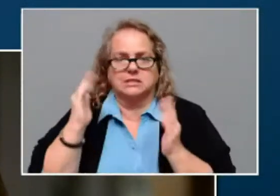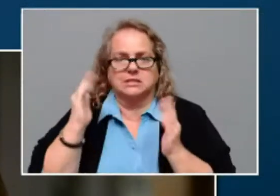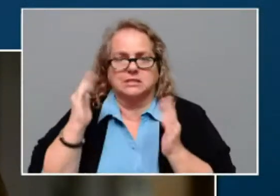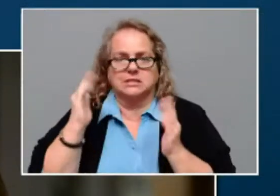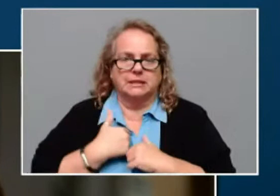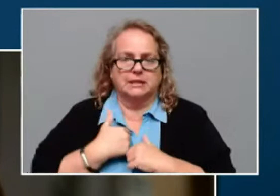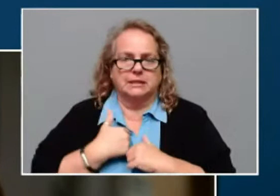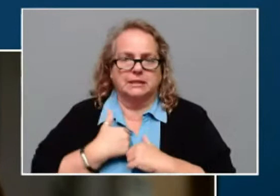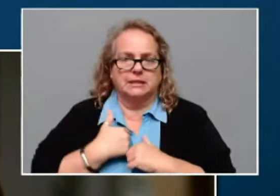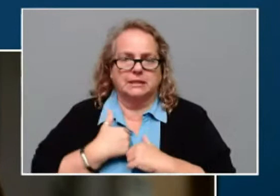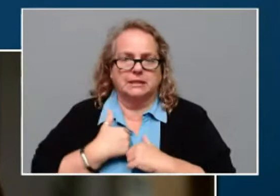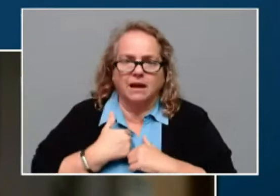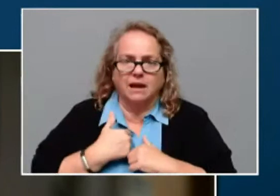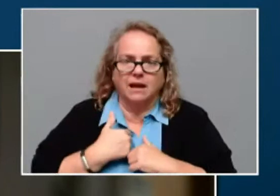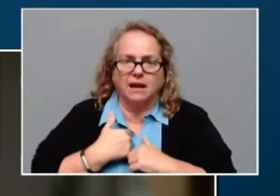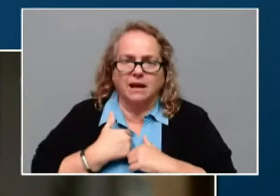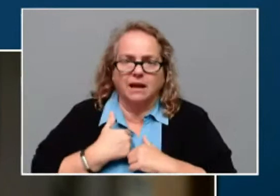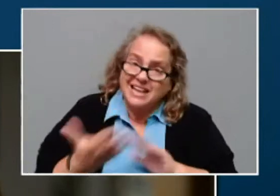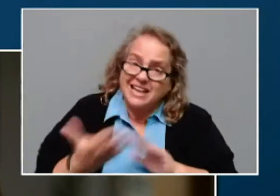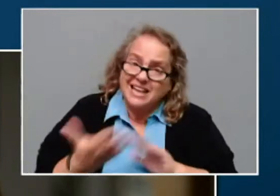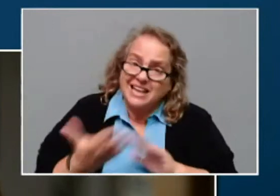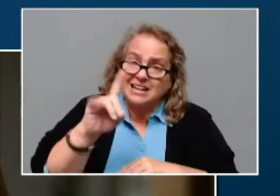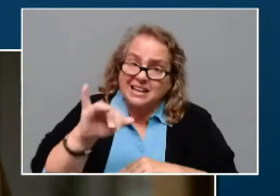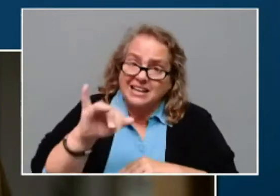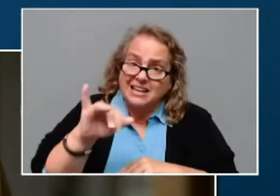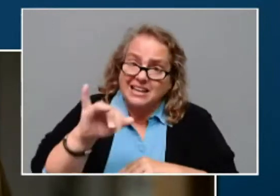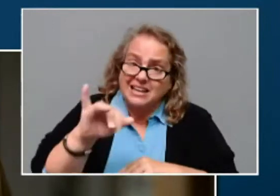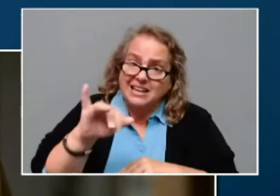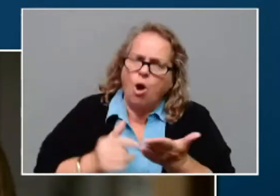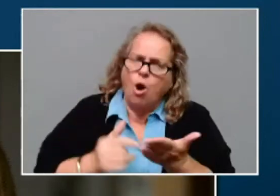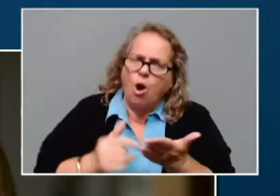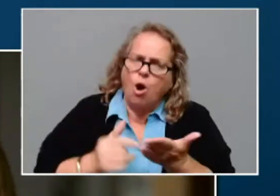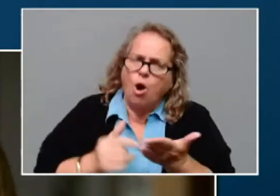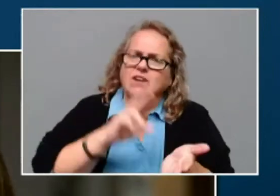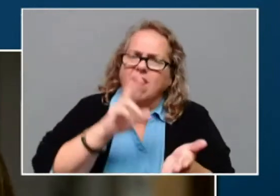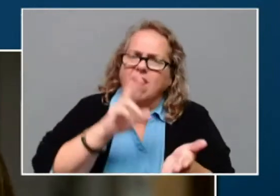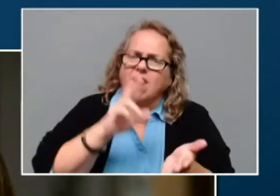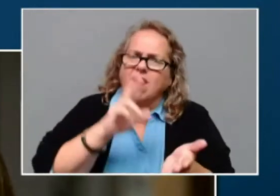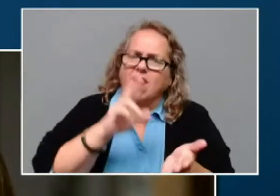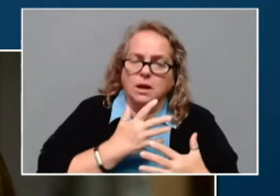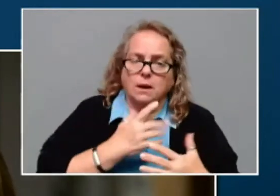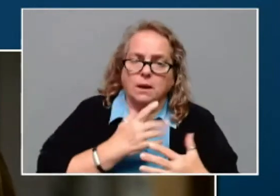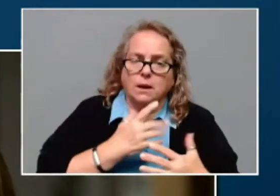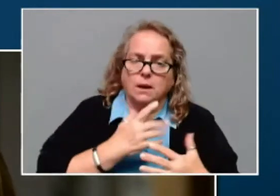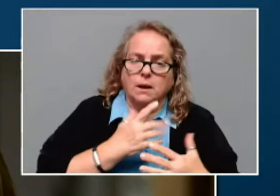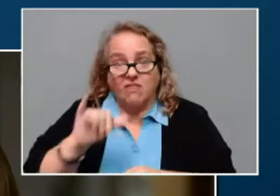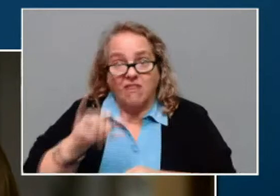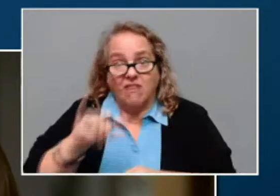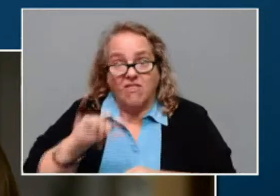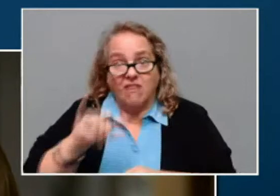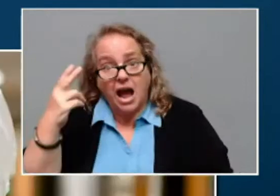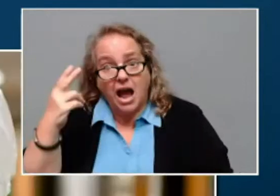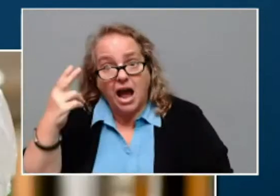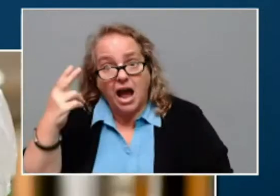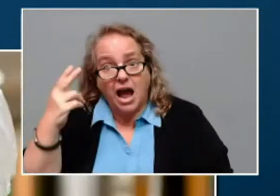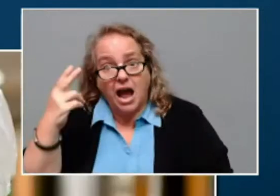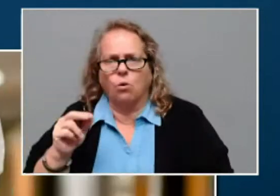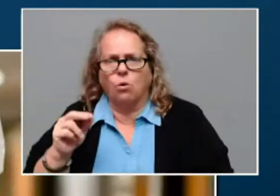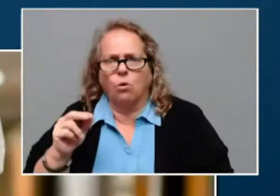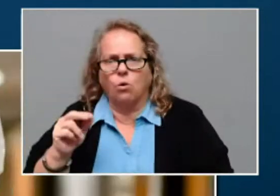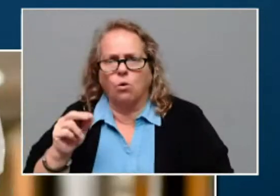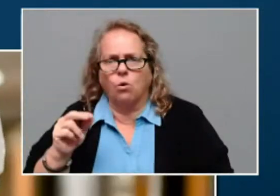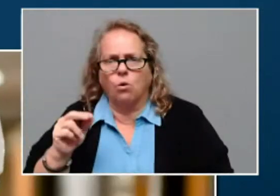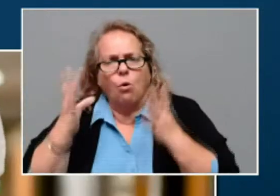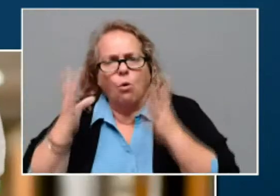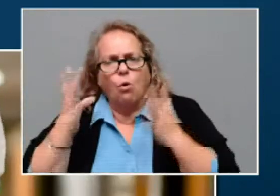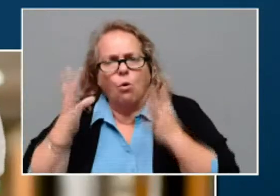Death and dying are a part of nursing, unfortunately, but not to this extent. I mean, this is just extreme right now. Nobody's going to